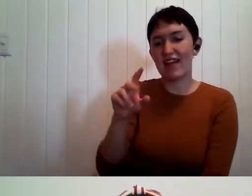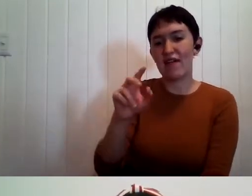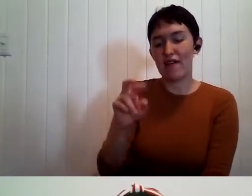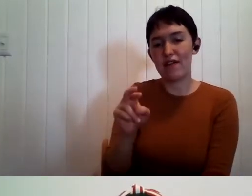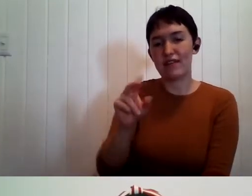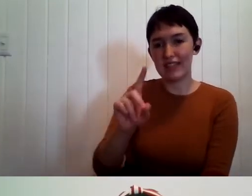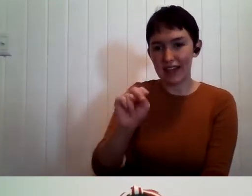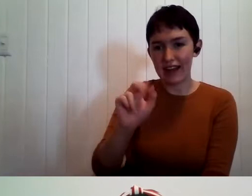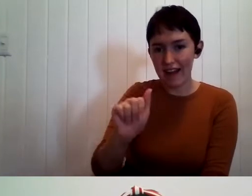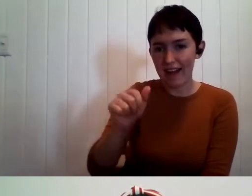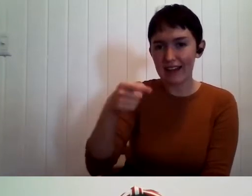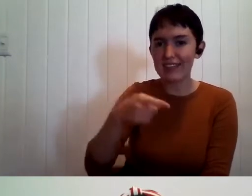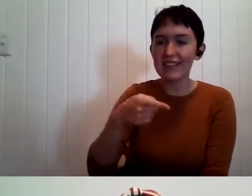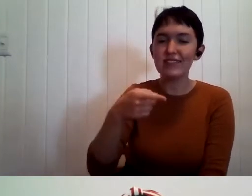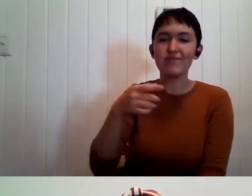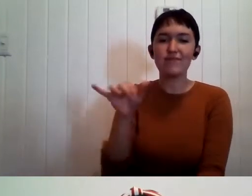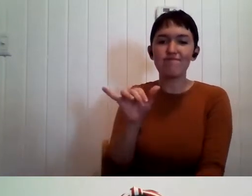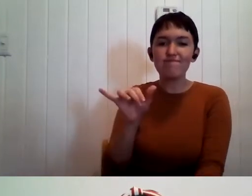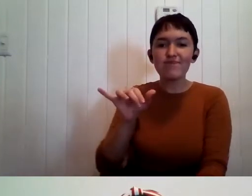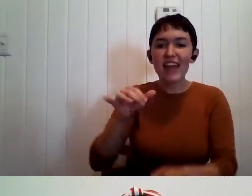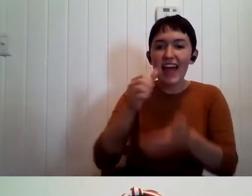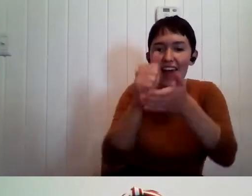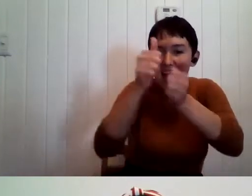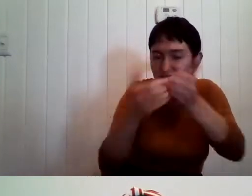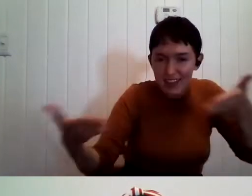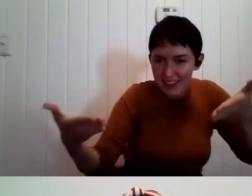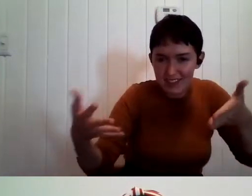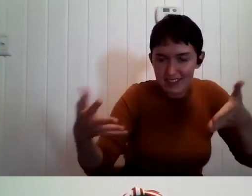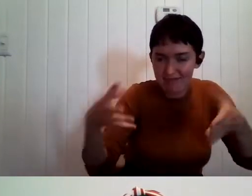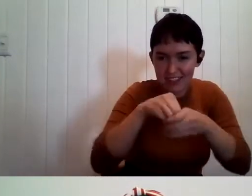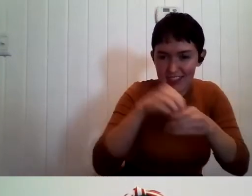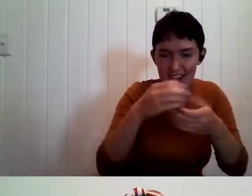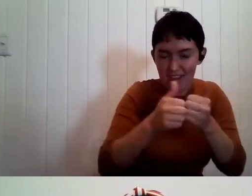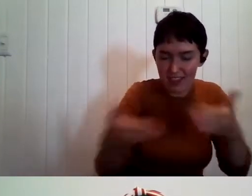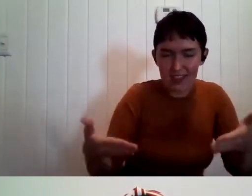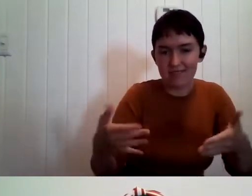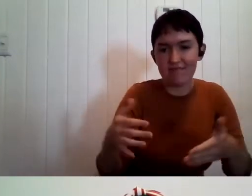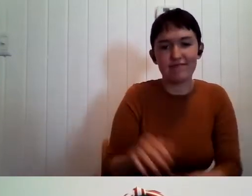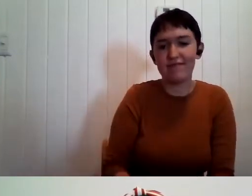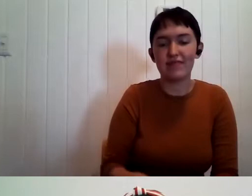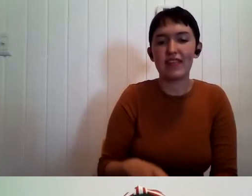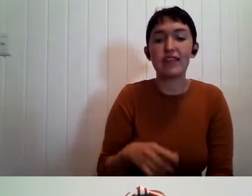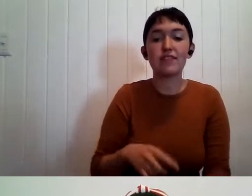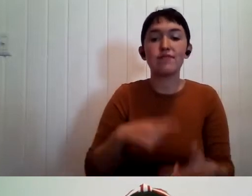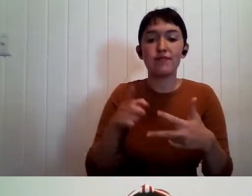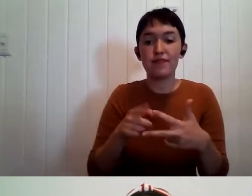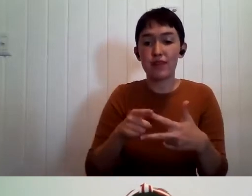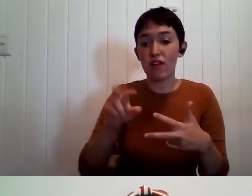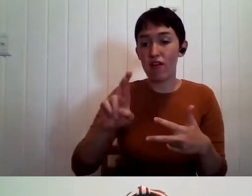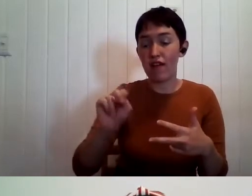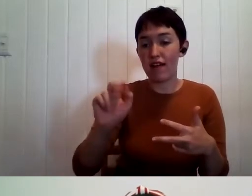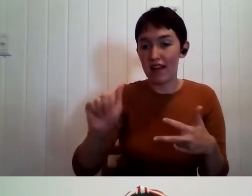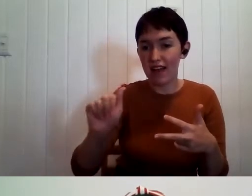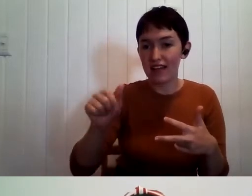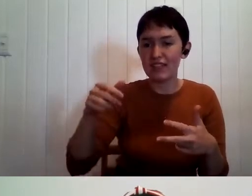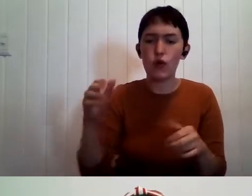It's like it's the everything book. It has everything. And then RNA is like what you're using that day, like the thing you take a photocopy of.